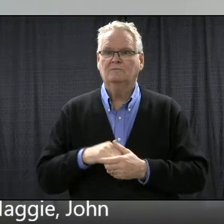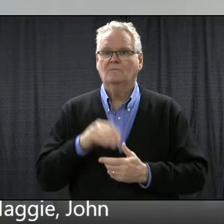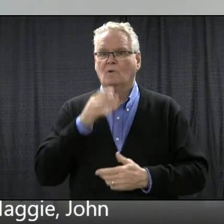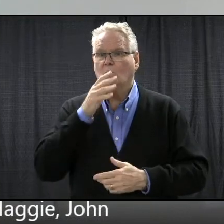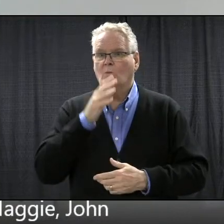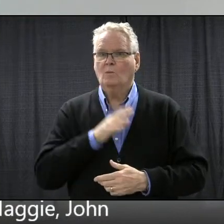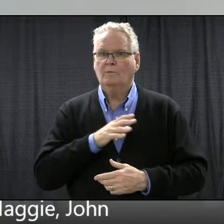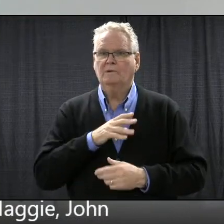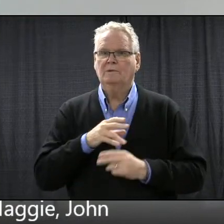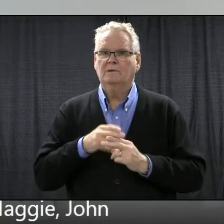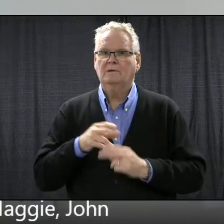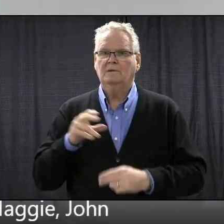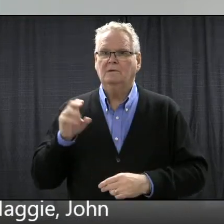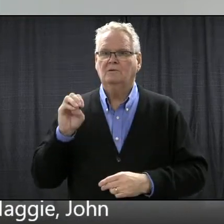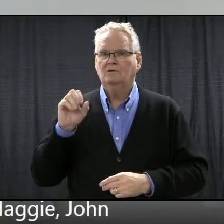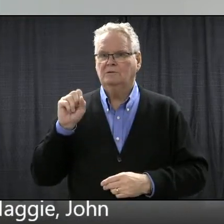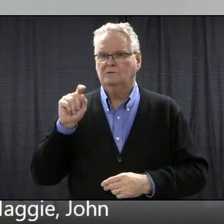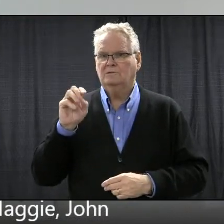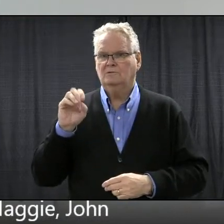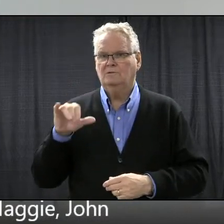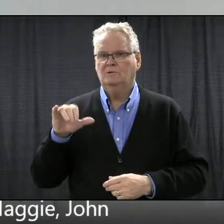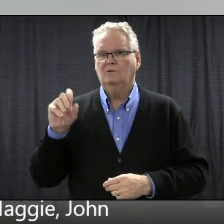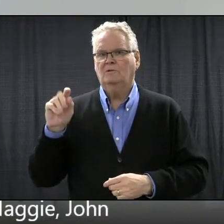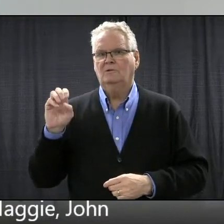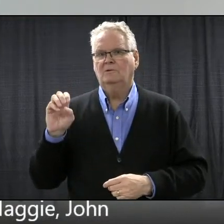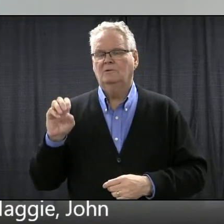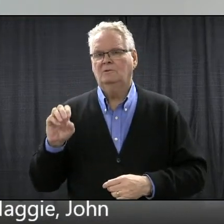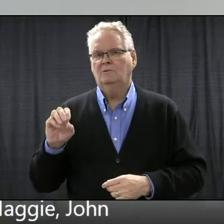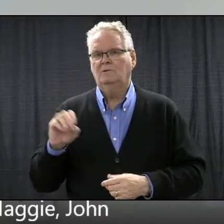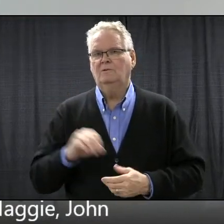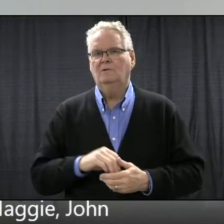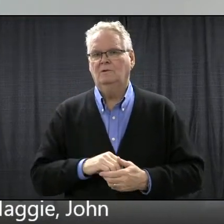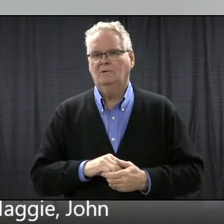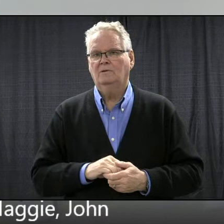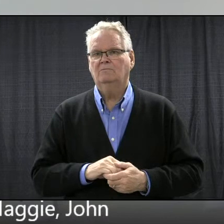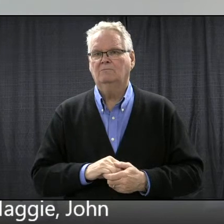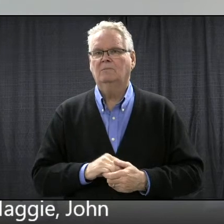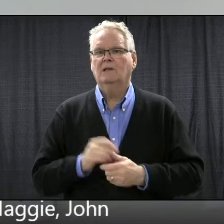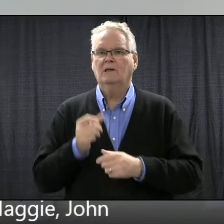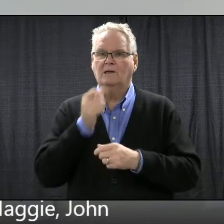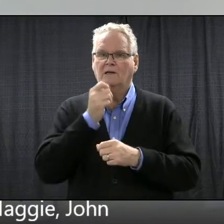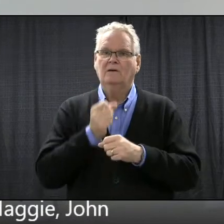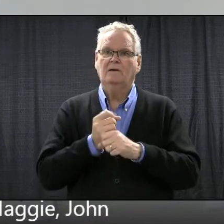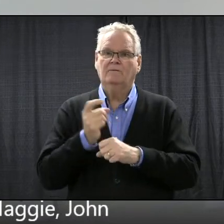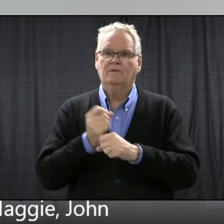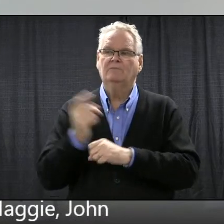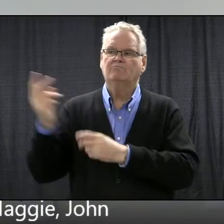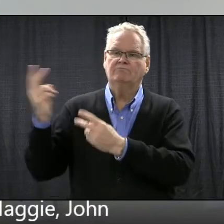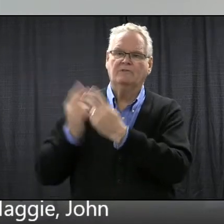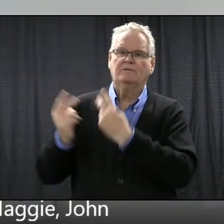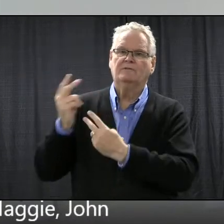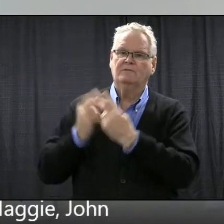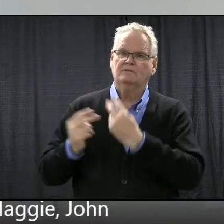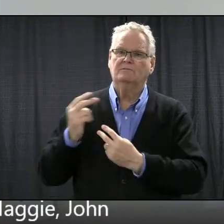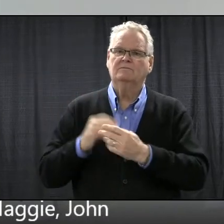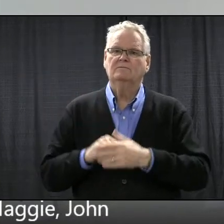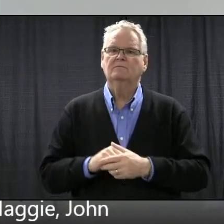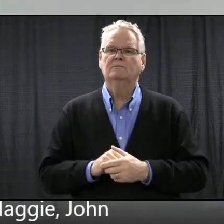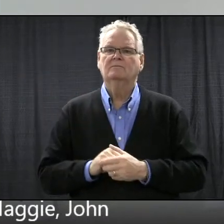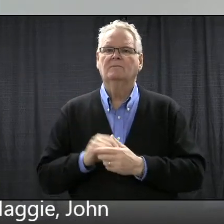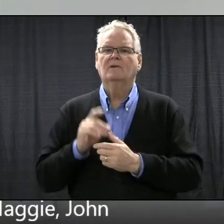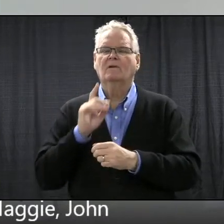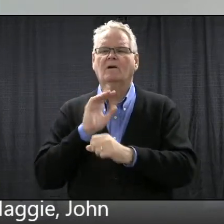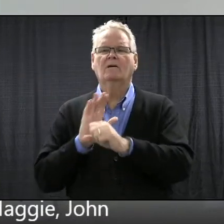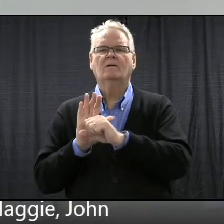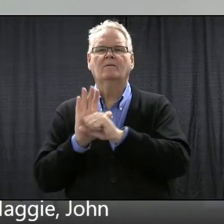unfortunately, because of COVID, can't do that this year. I'd just like to take this opportunity to thank her and her mum for the advocacy work they have done on